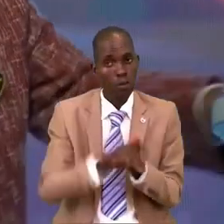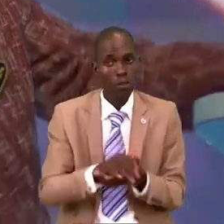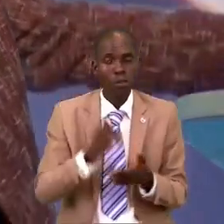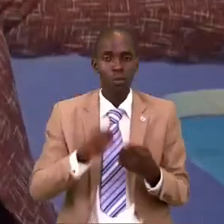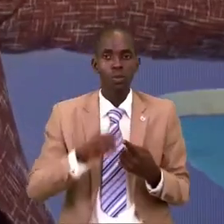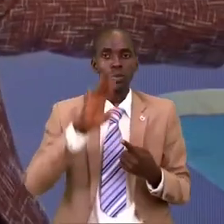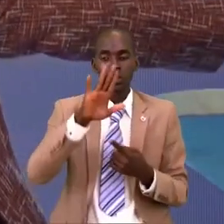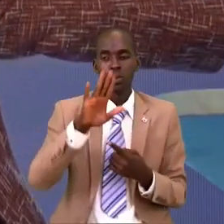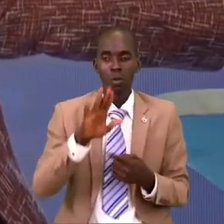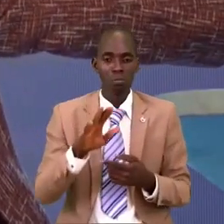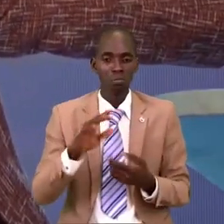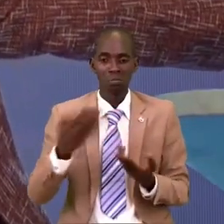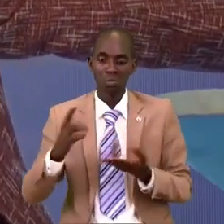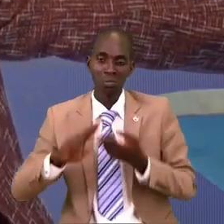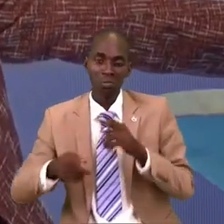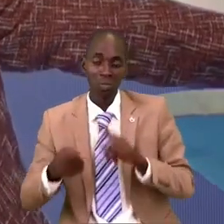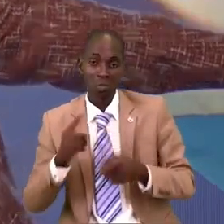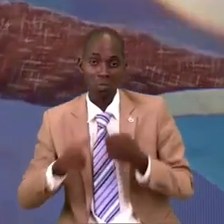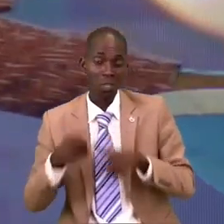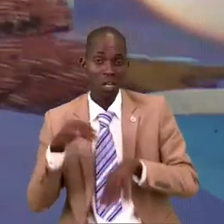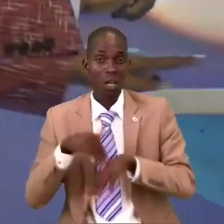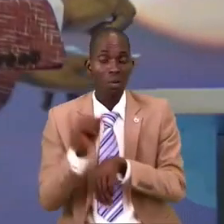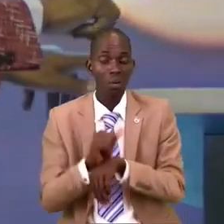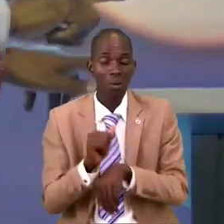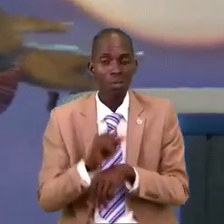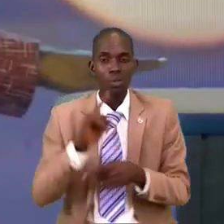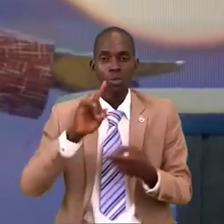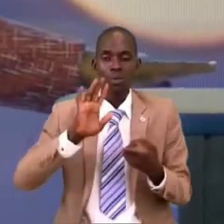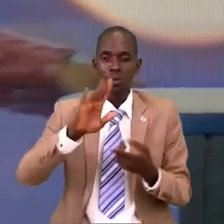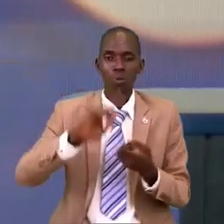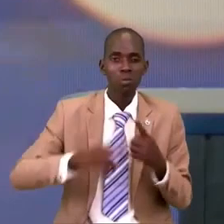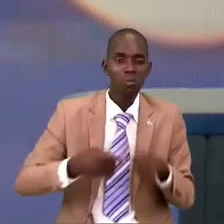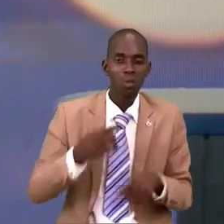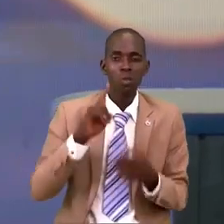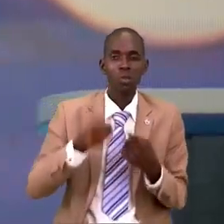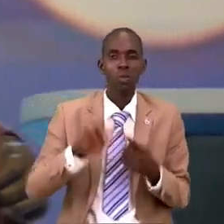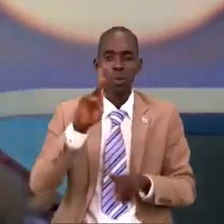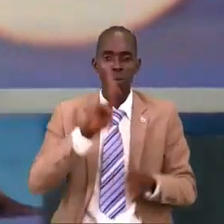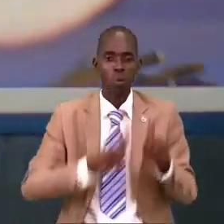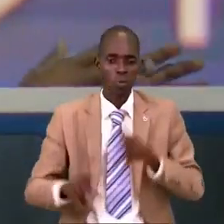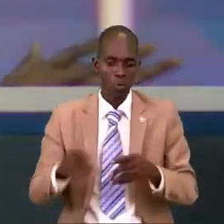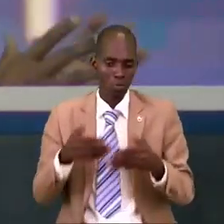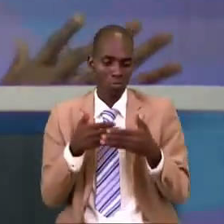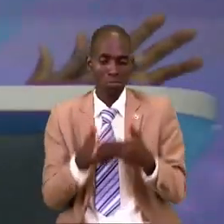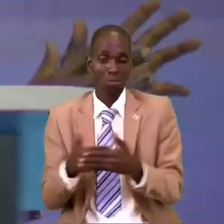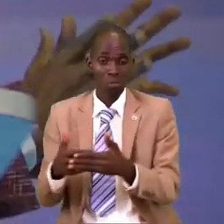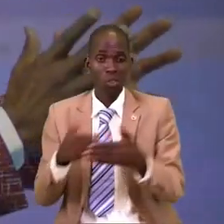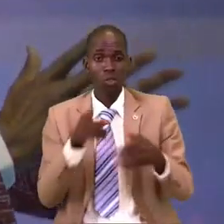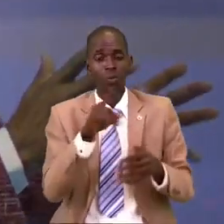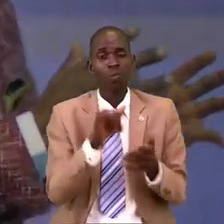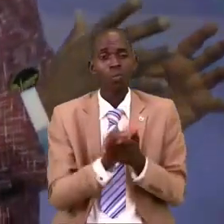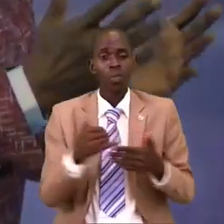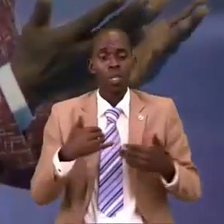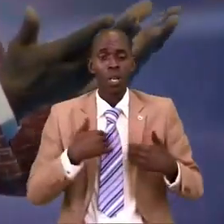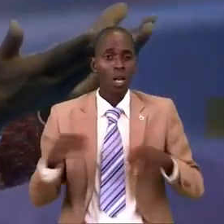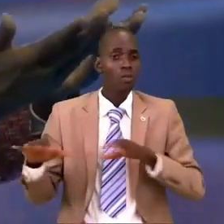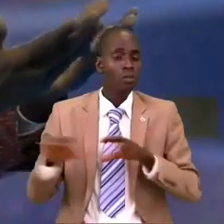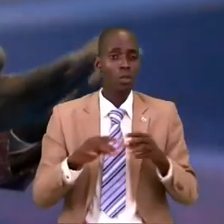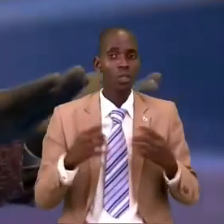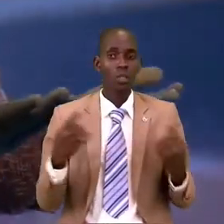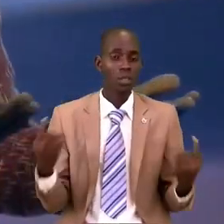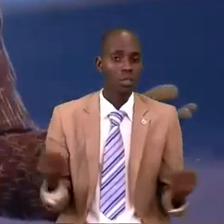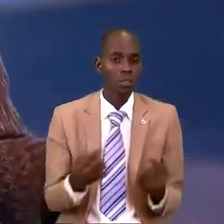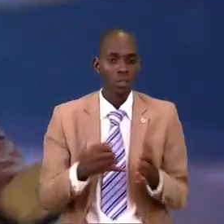committed sin against horizontally, from here to there, you confess your faults to